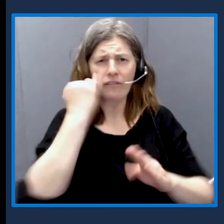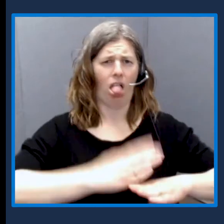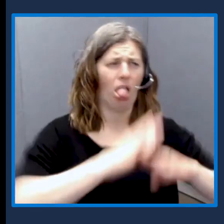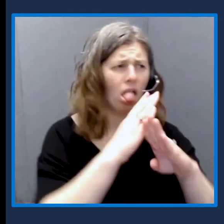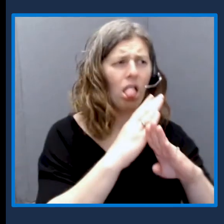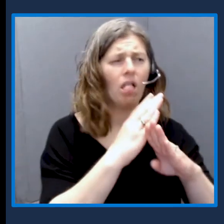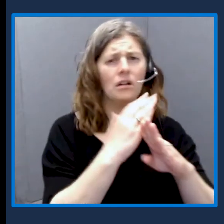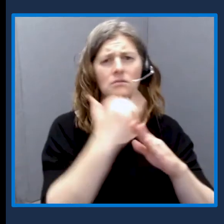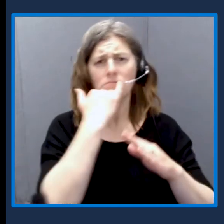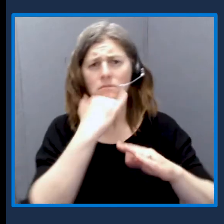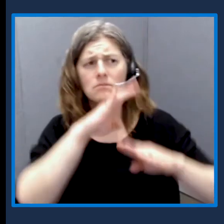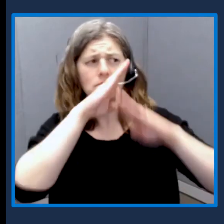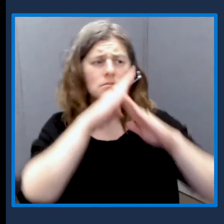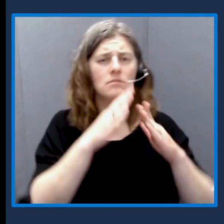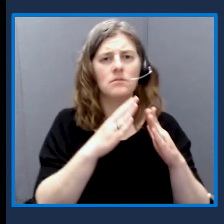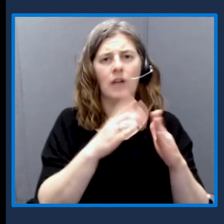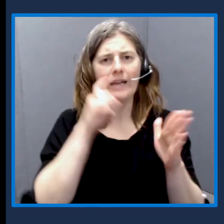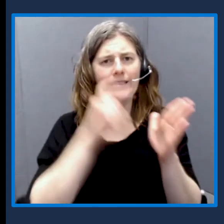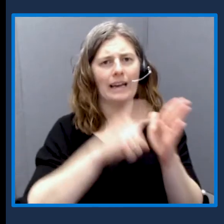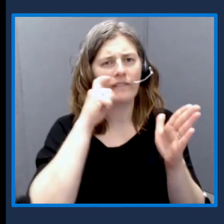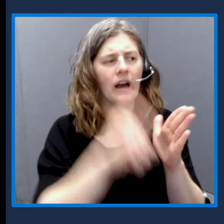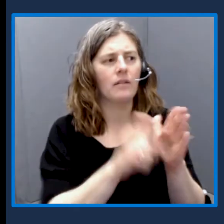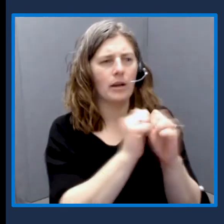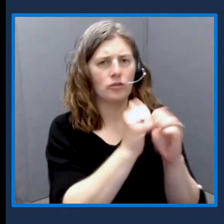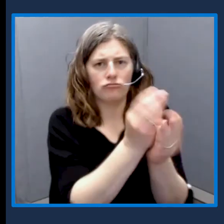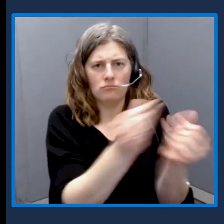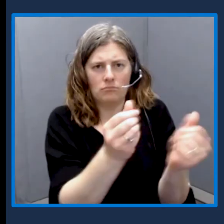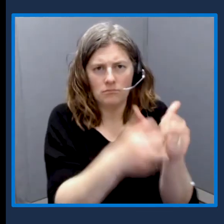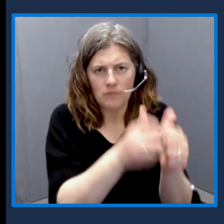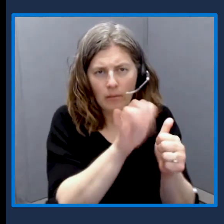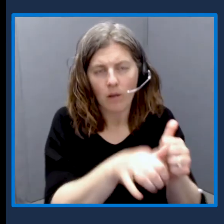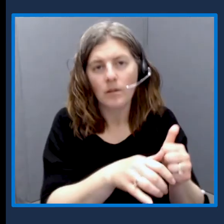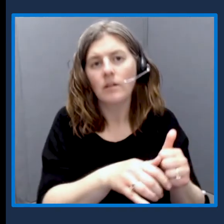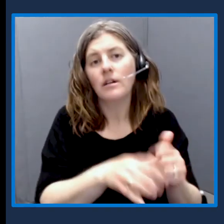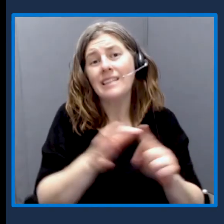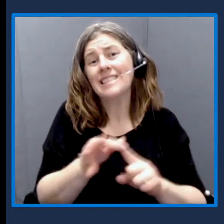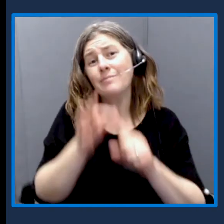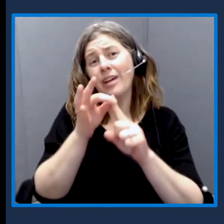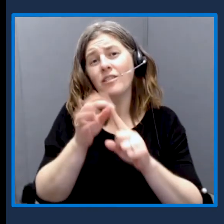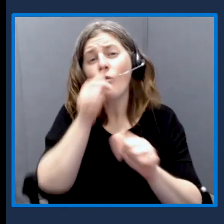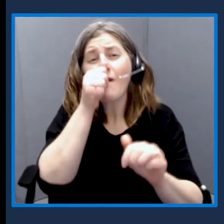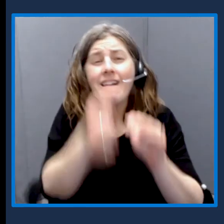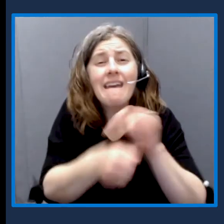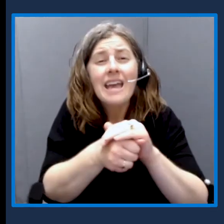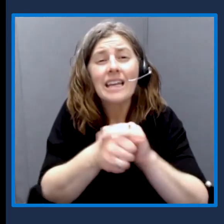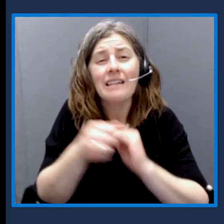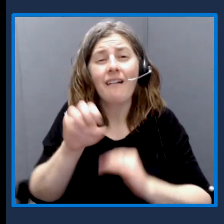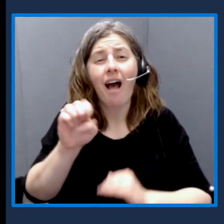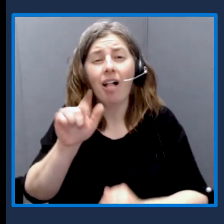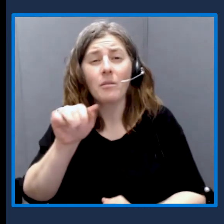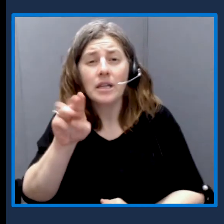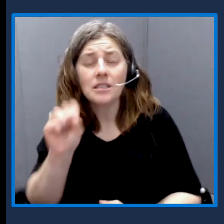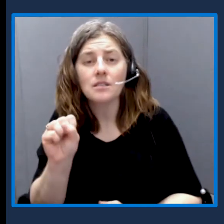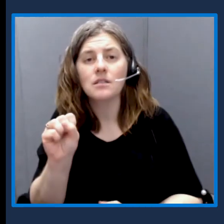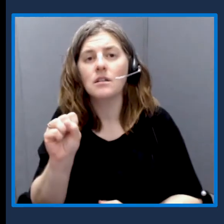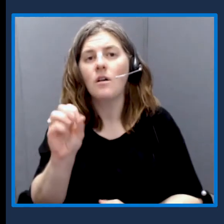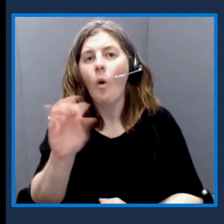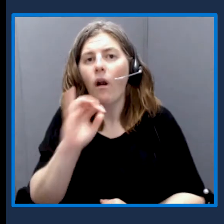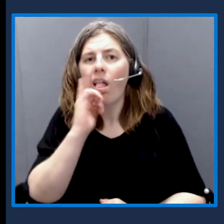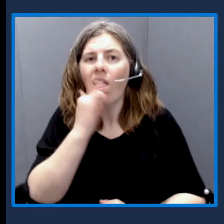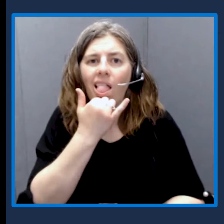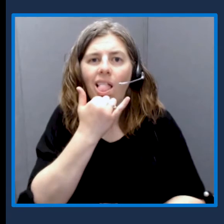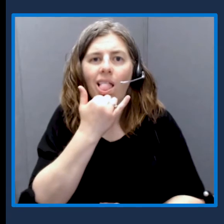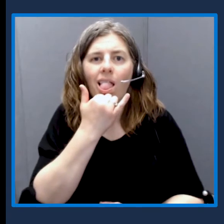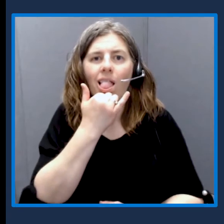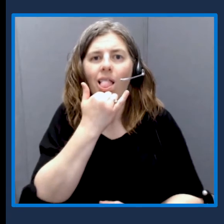of navigation, ensure that's easy. And especially hidden elements or accidental